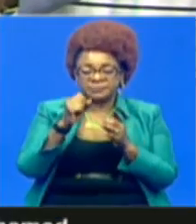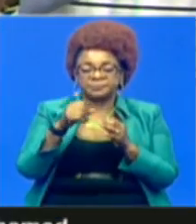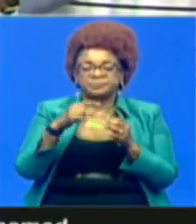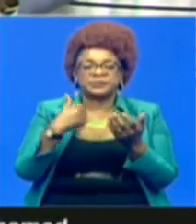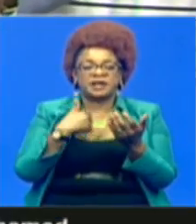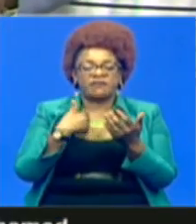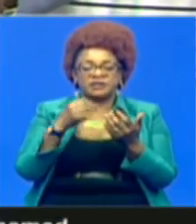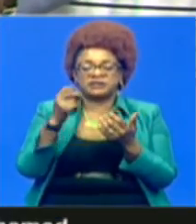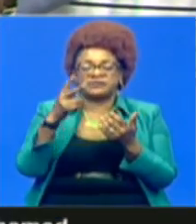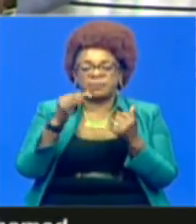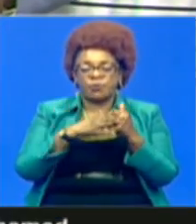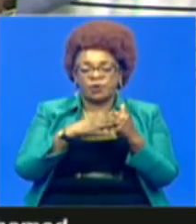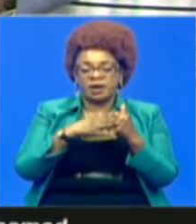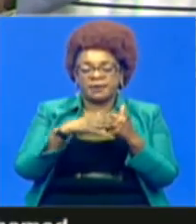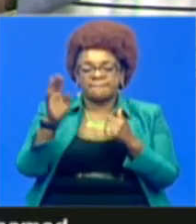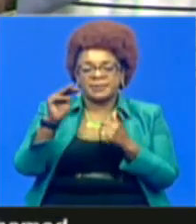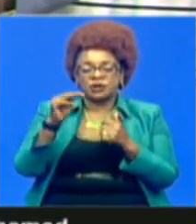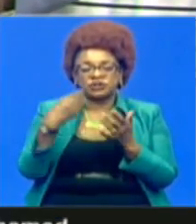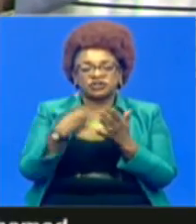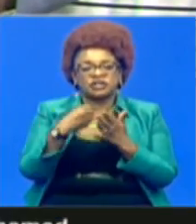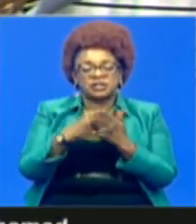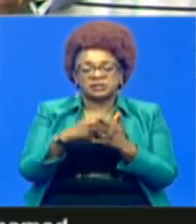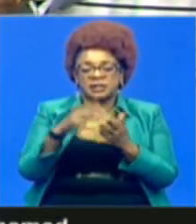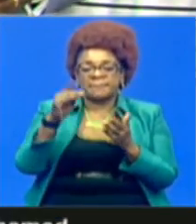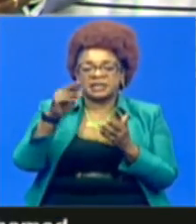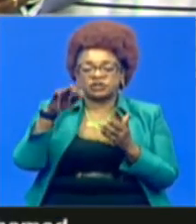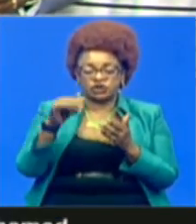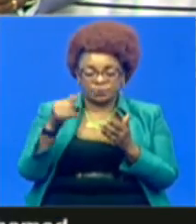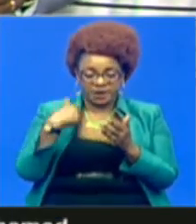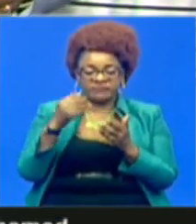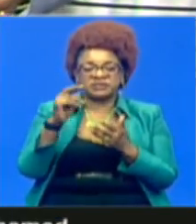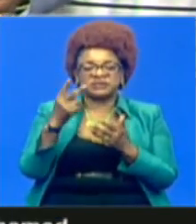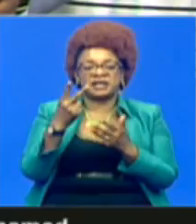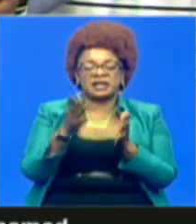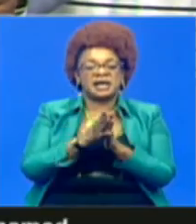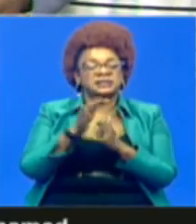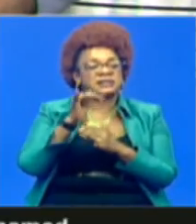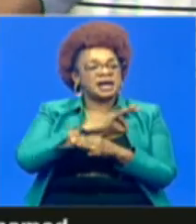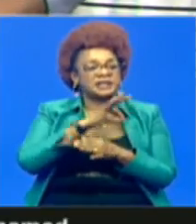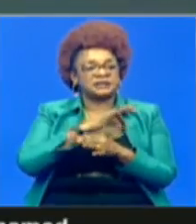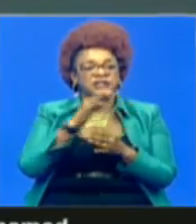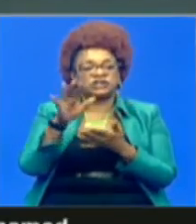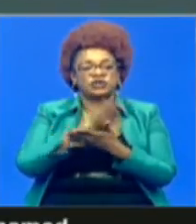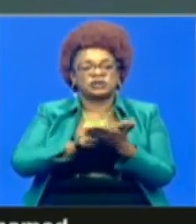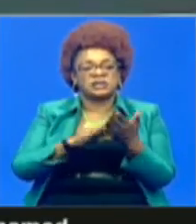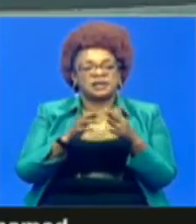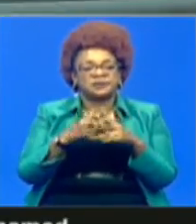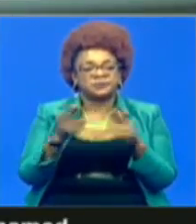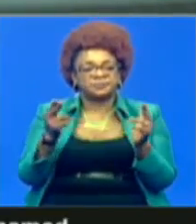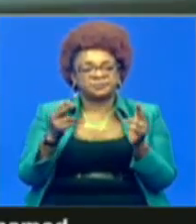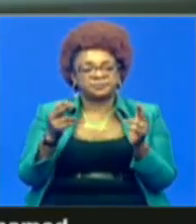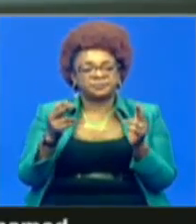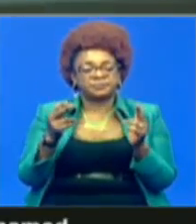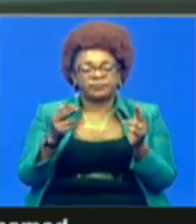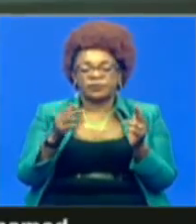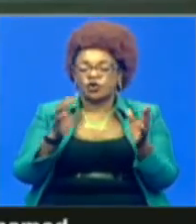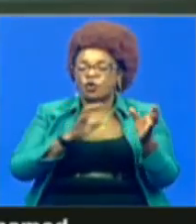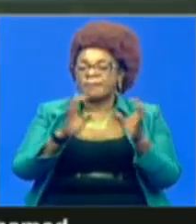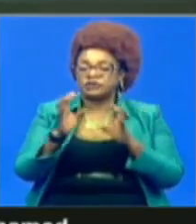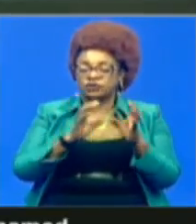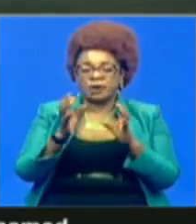million shillings, with banking stocks coming second even as the earnings season started. The season for commercial banks'